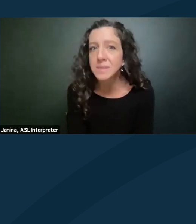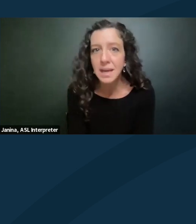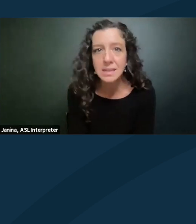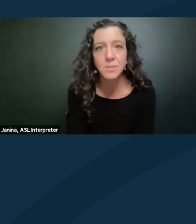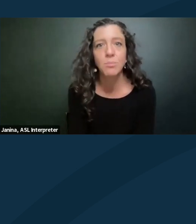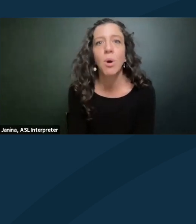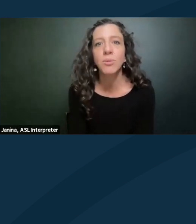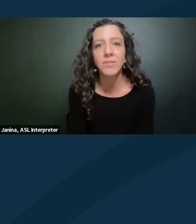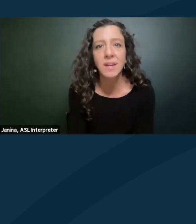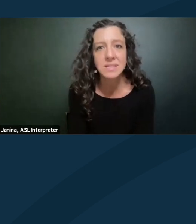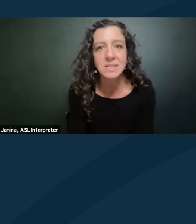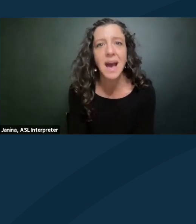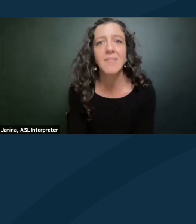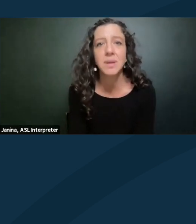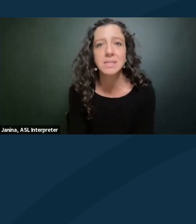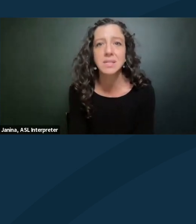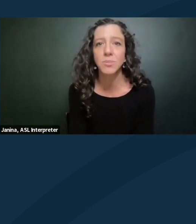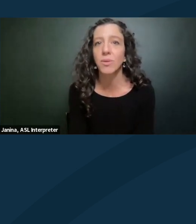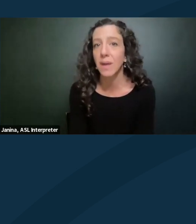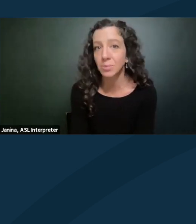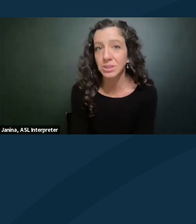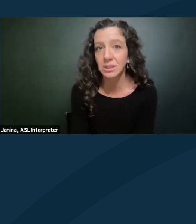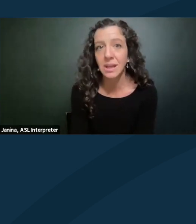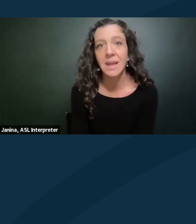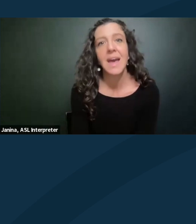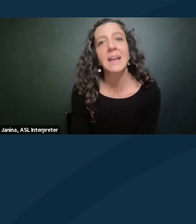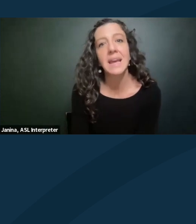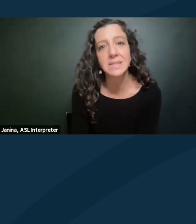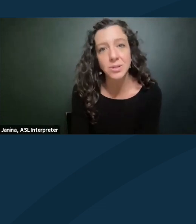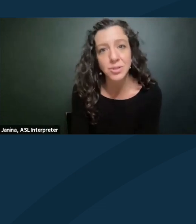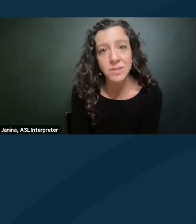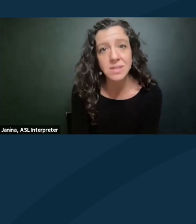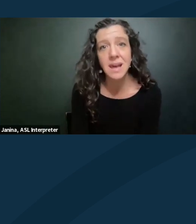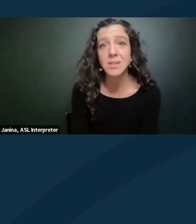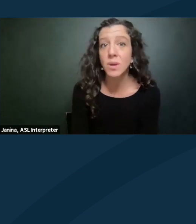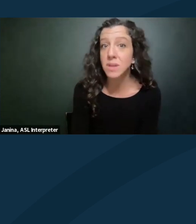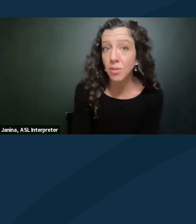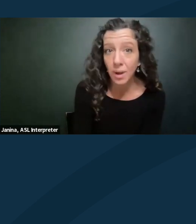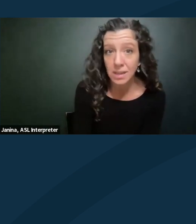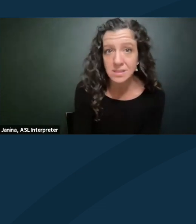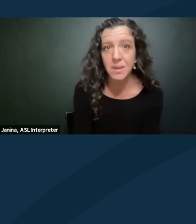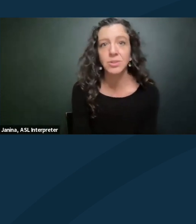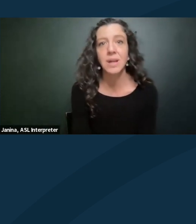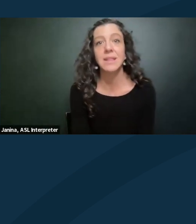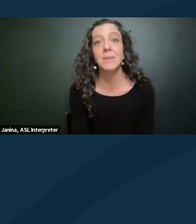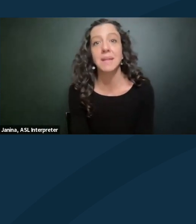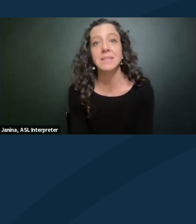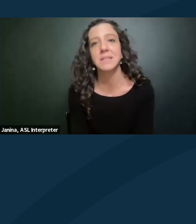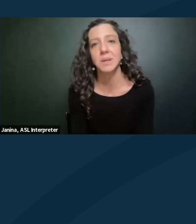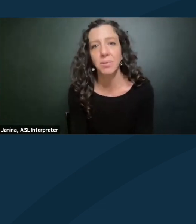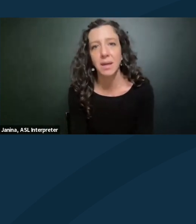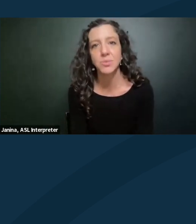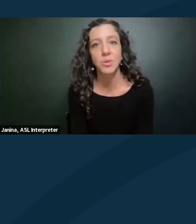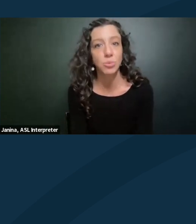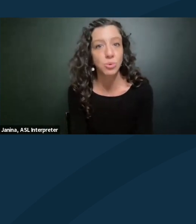technology, websites, mobile devices have to be accessible with caption and ASL services, as well as other ways to make sure that it